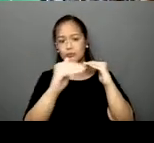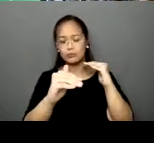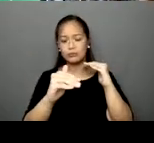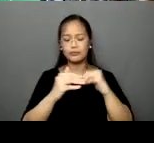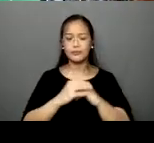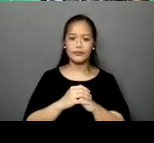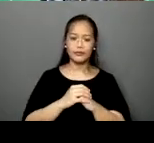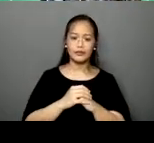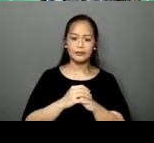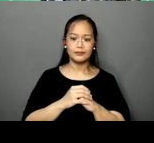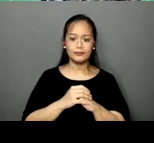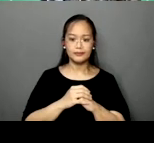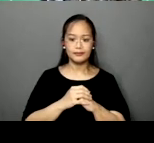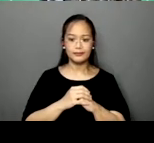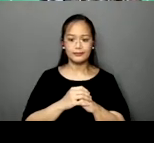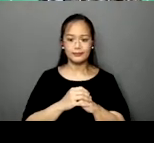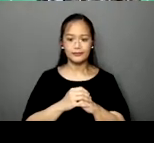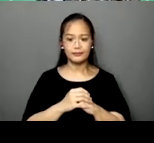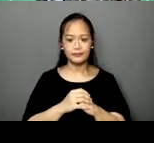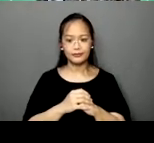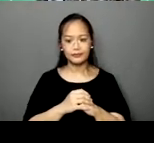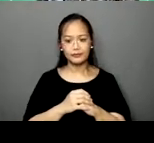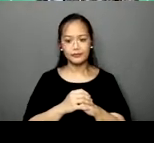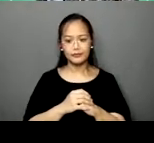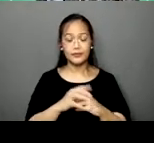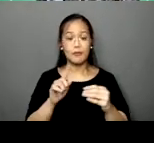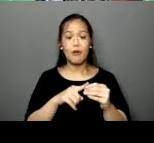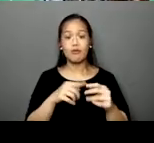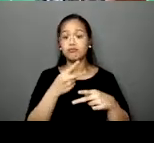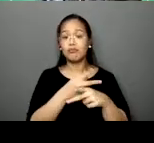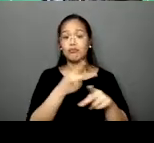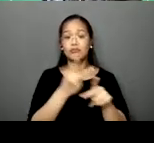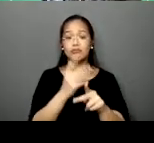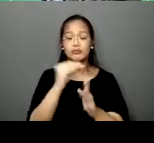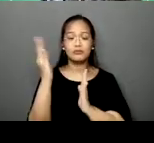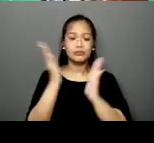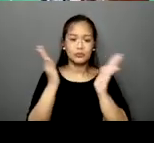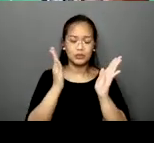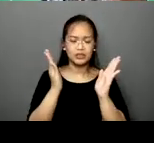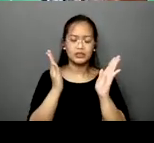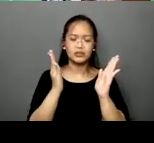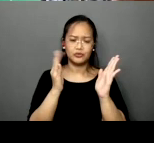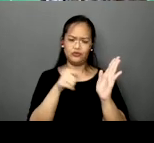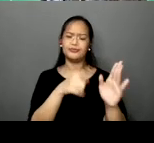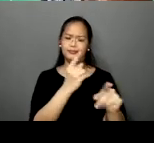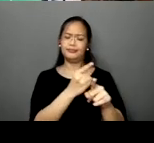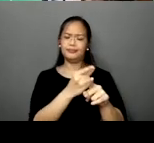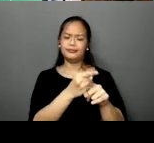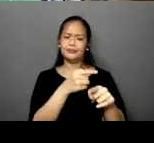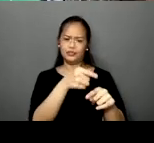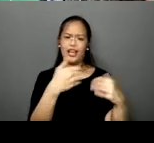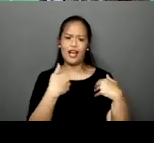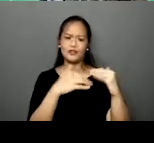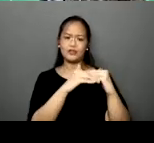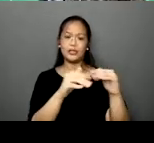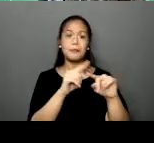back and ground ourselves in the form of products or services. But again, sustainability is a practice that you can apply to a